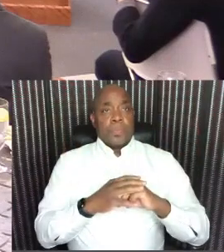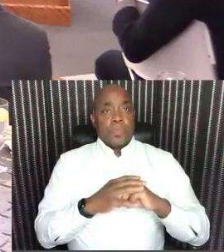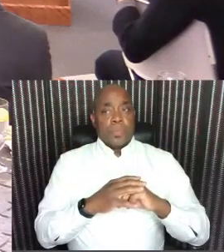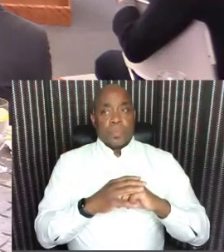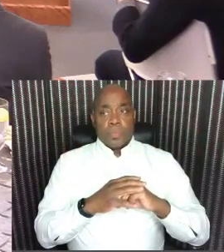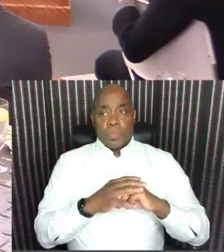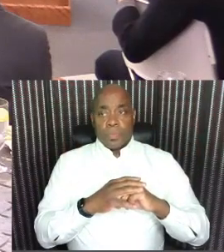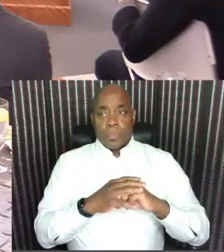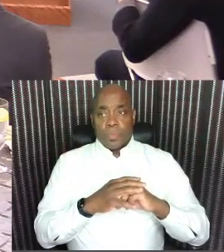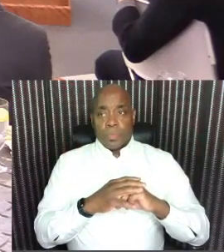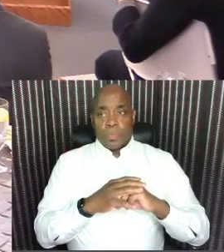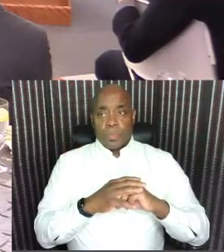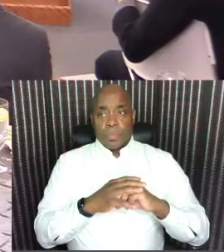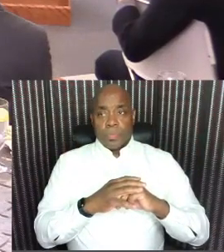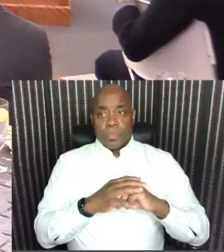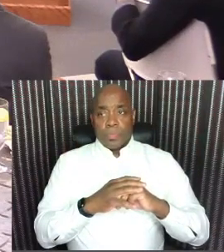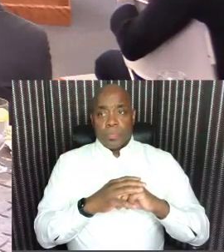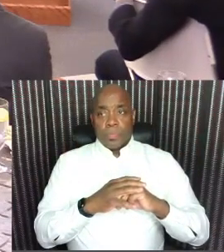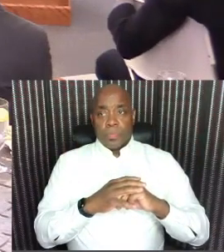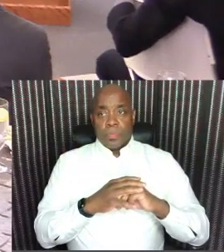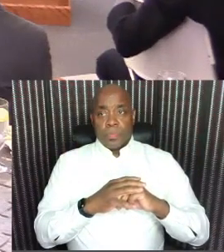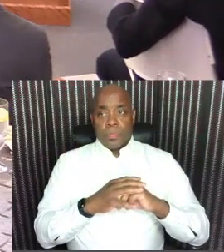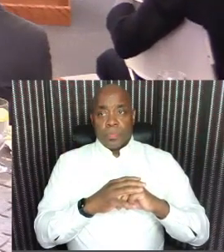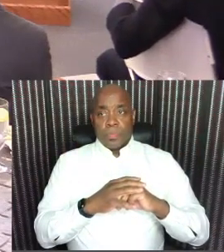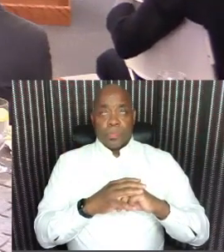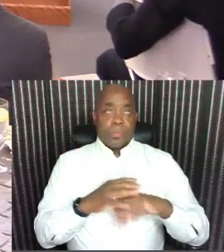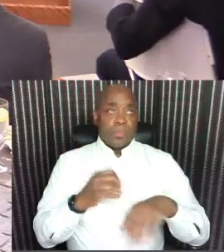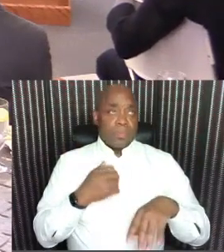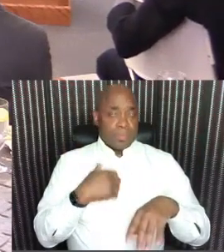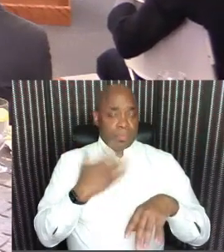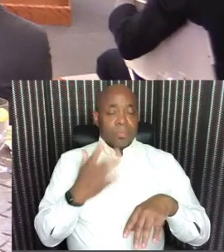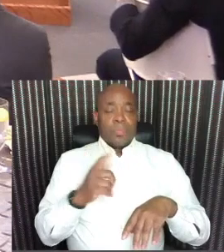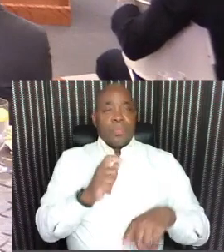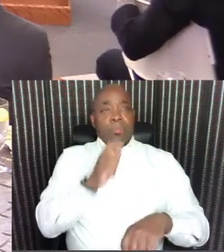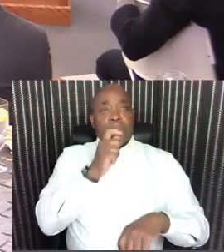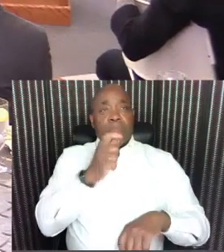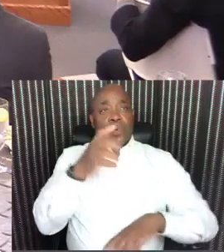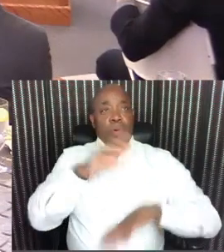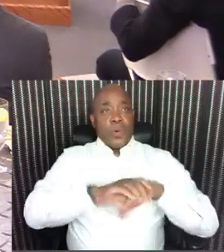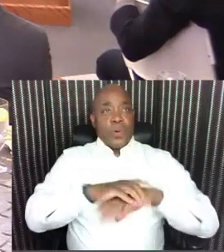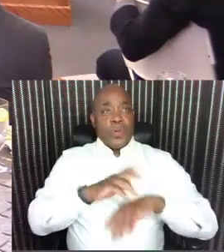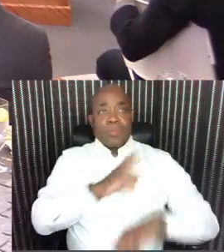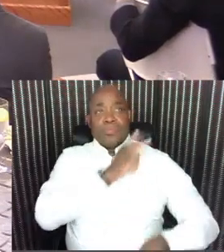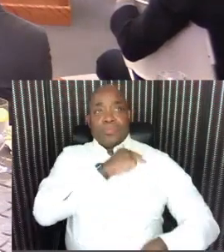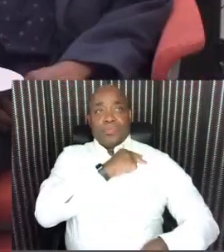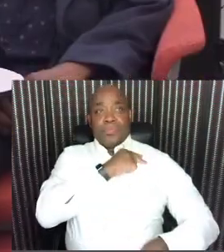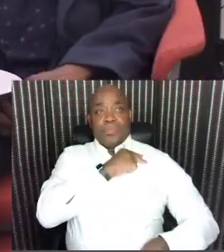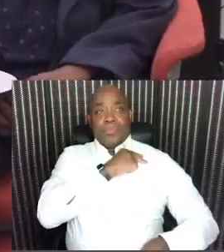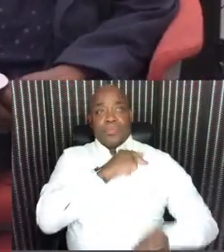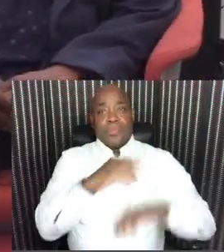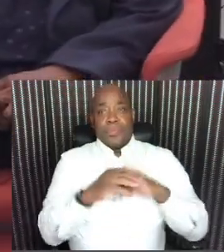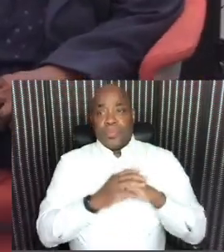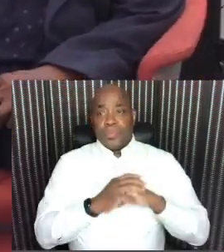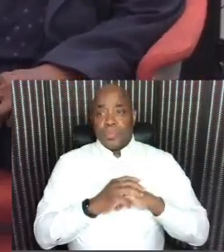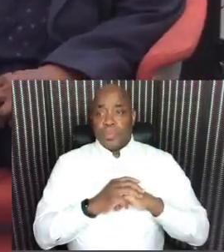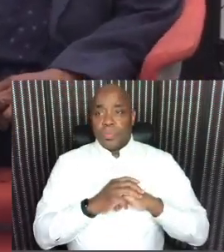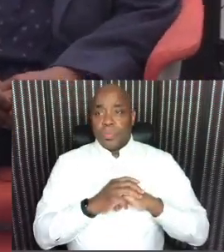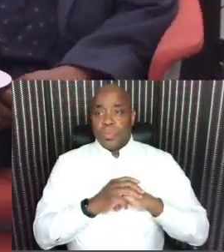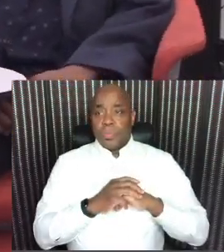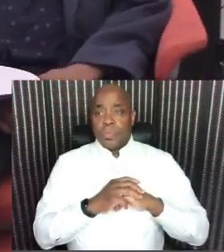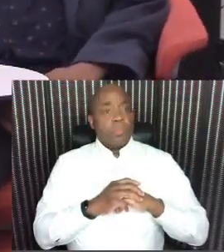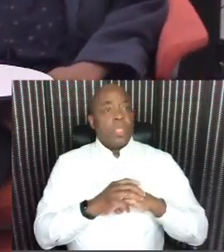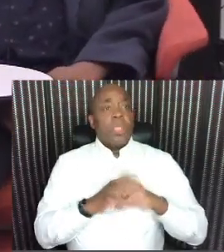of having the mic on my lapel to ask questions, but I'd like to open the